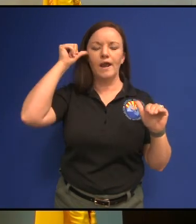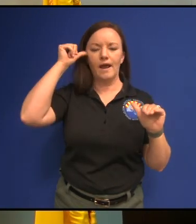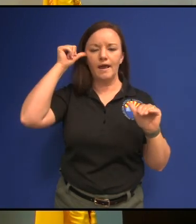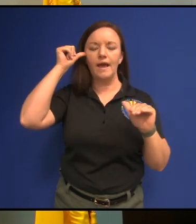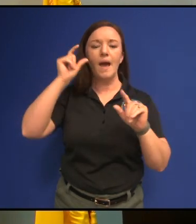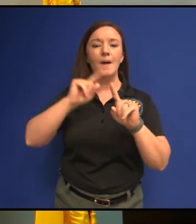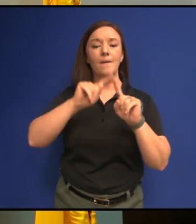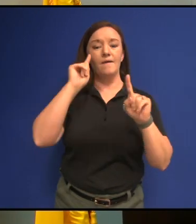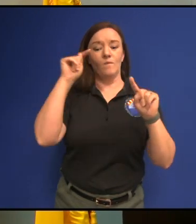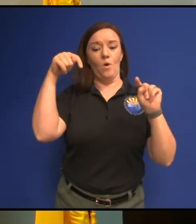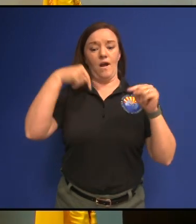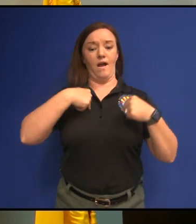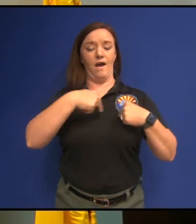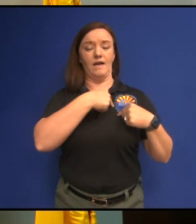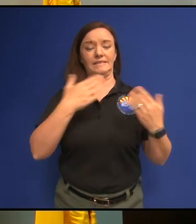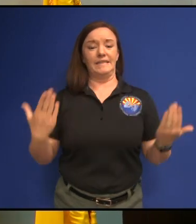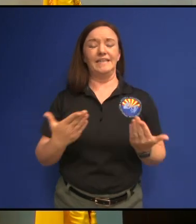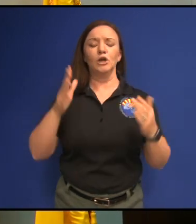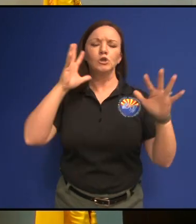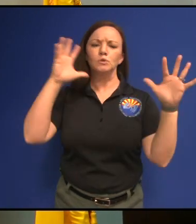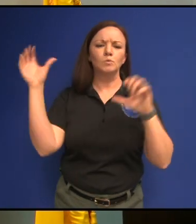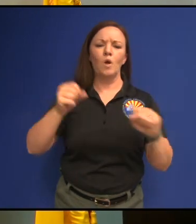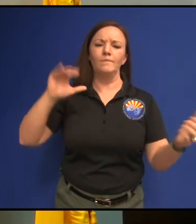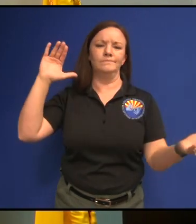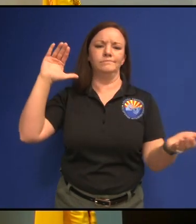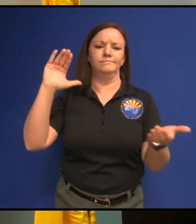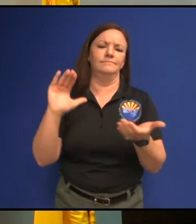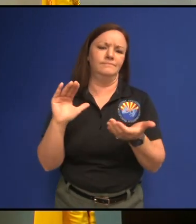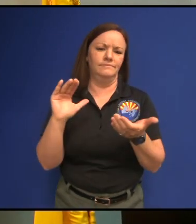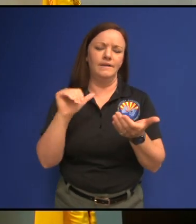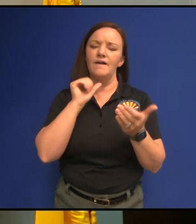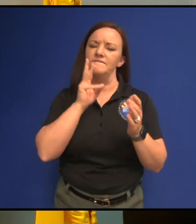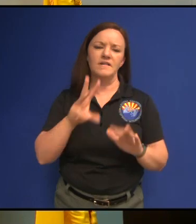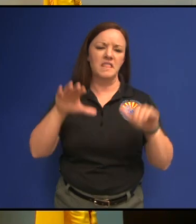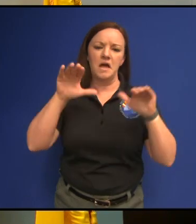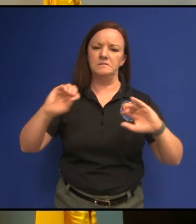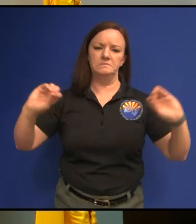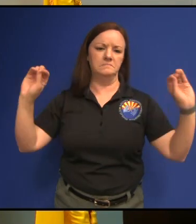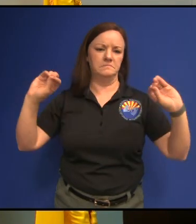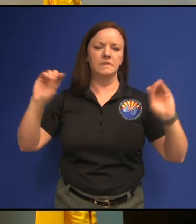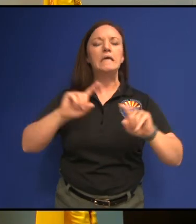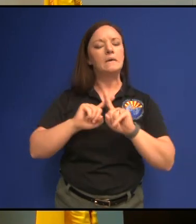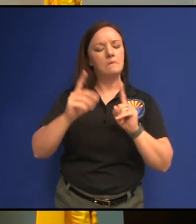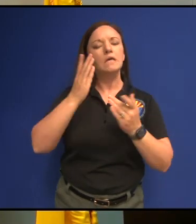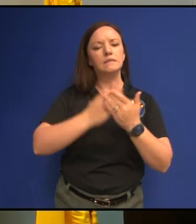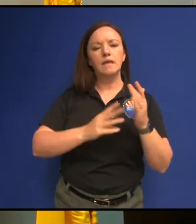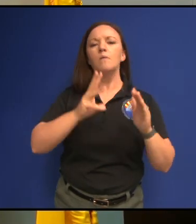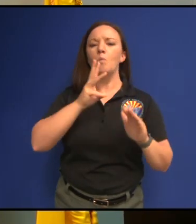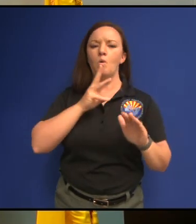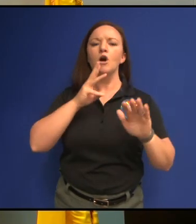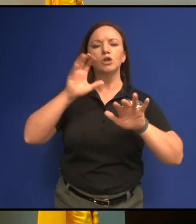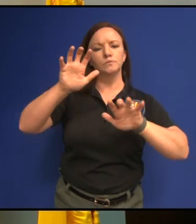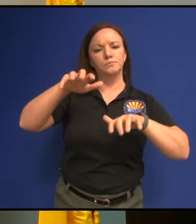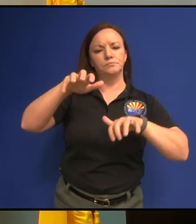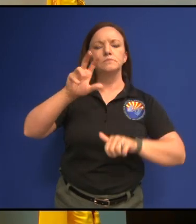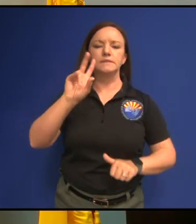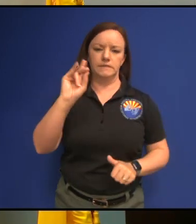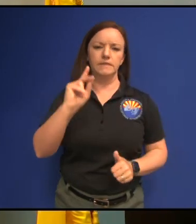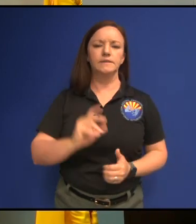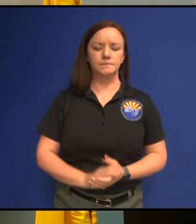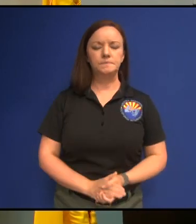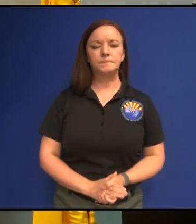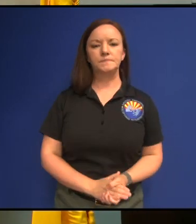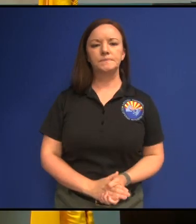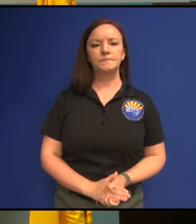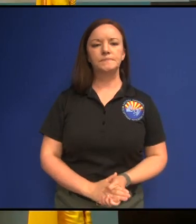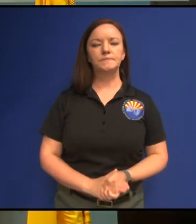our way, our storms weren't as strong. We didn't really have any flooding issues, but we still saw a little bit of water over the fire. So we'll move